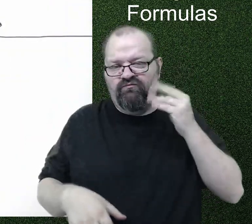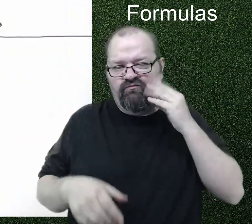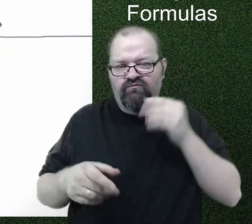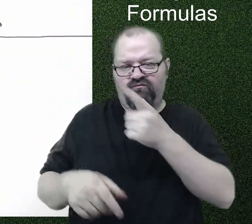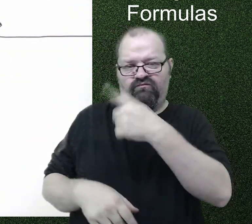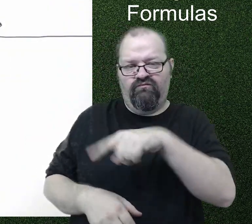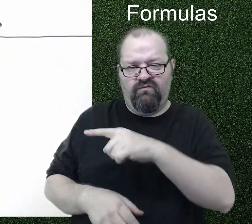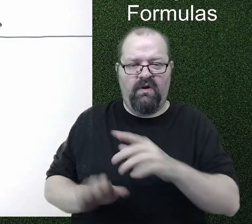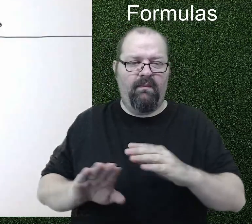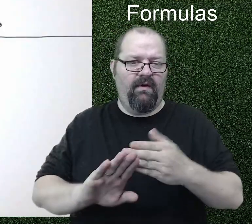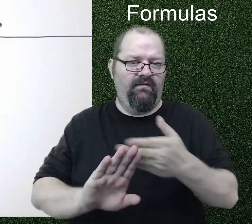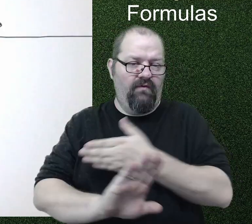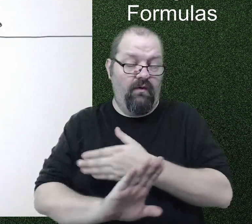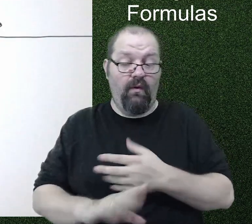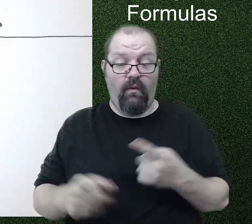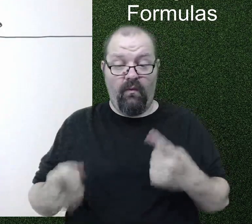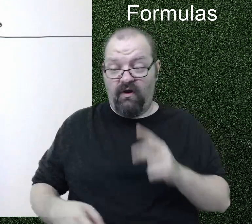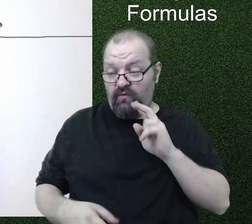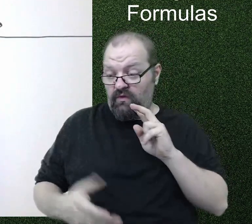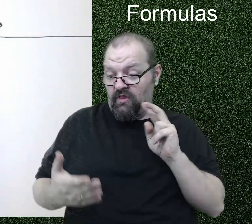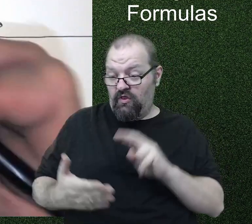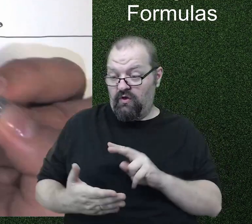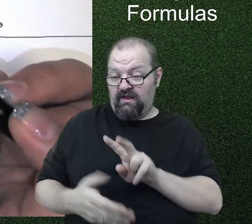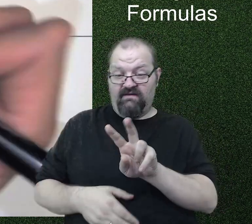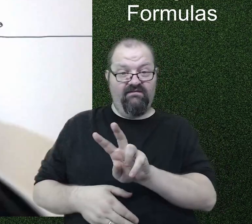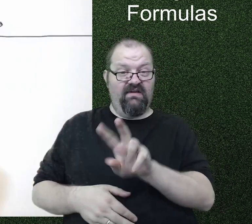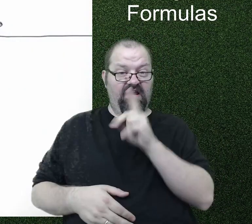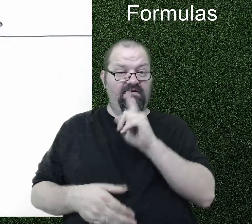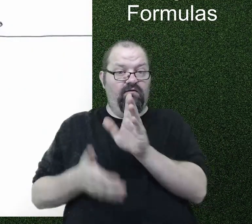Whenever we look at v in component form,